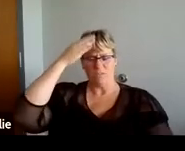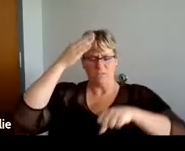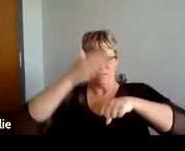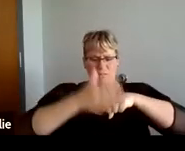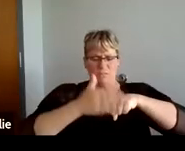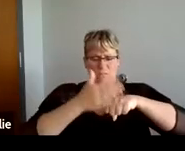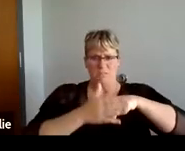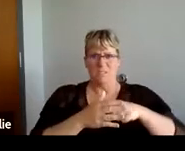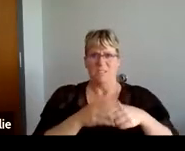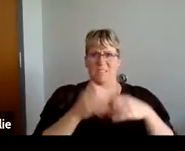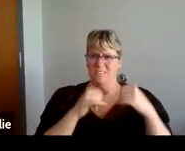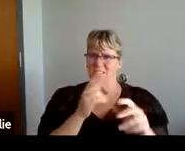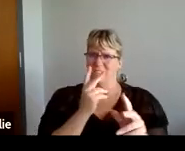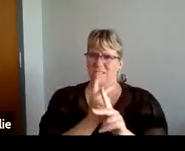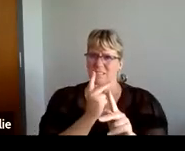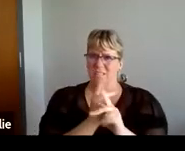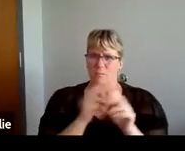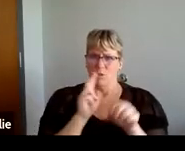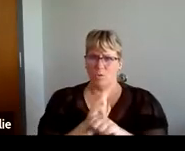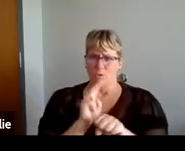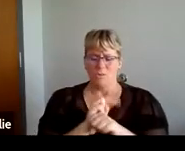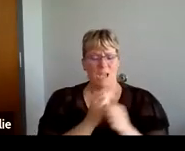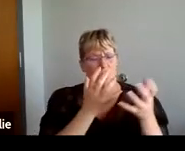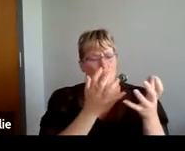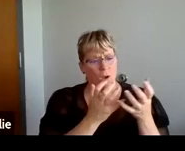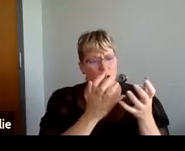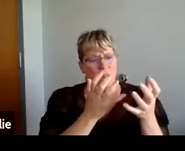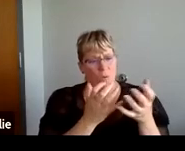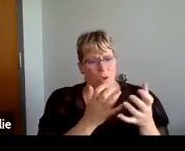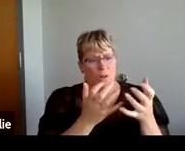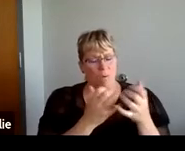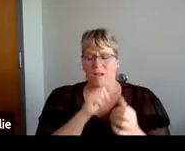still keep using? I really want this. I really want to avoid that